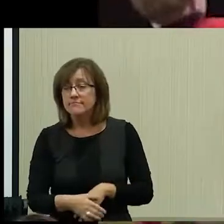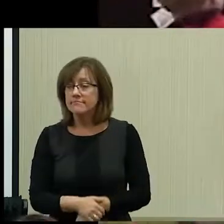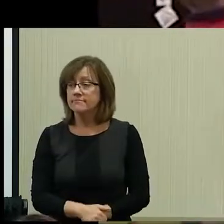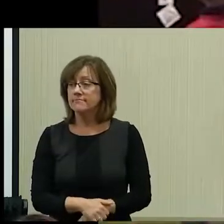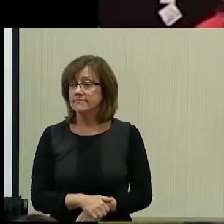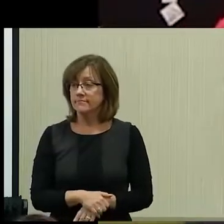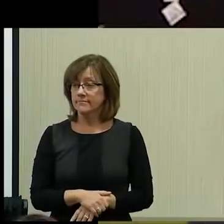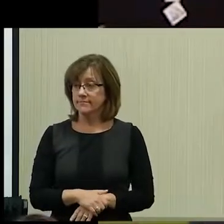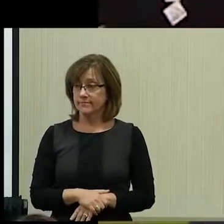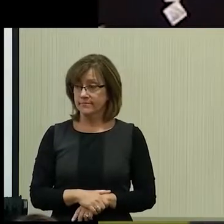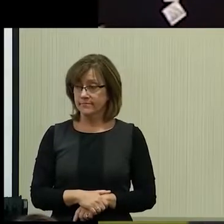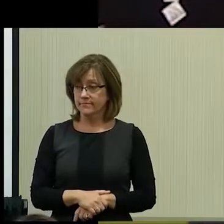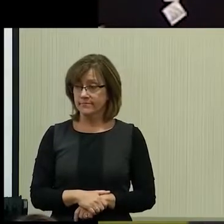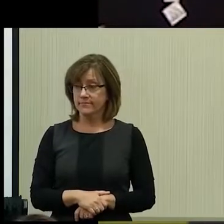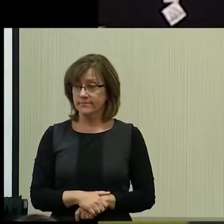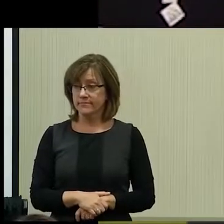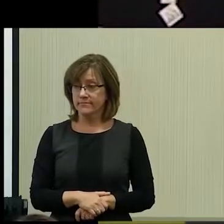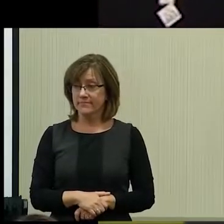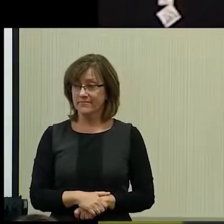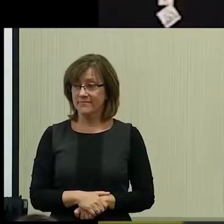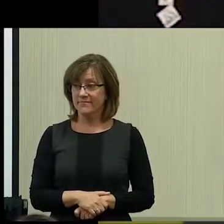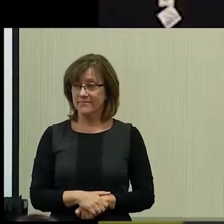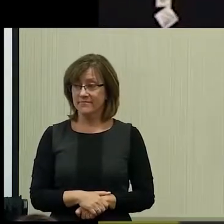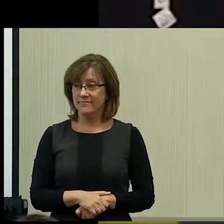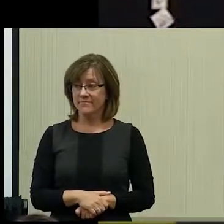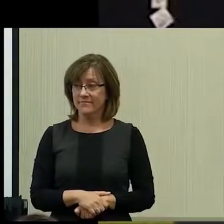Me. Your turn.